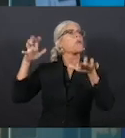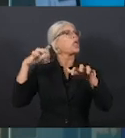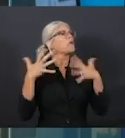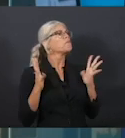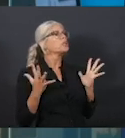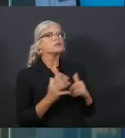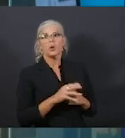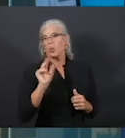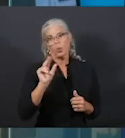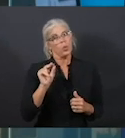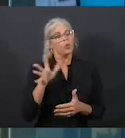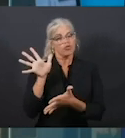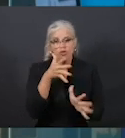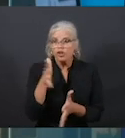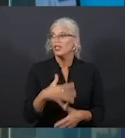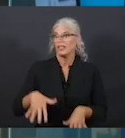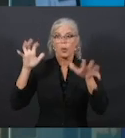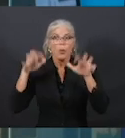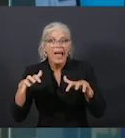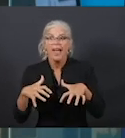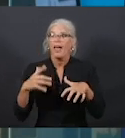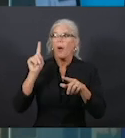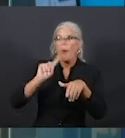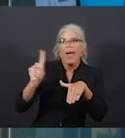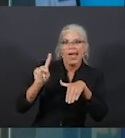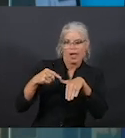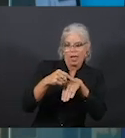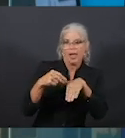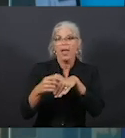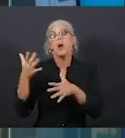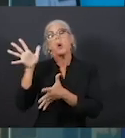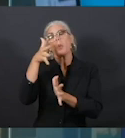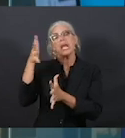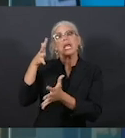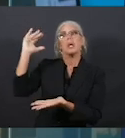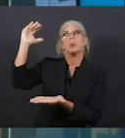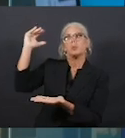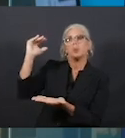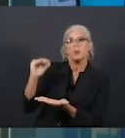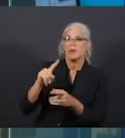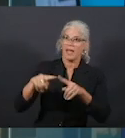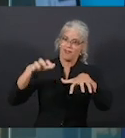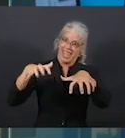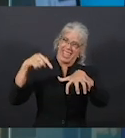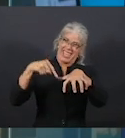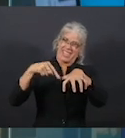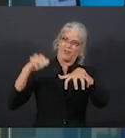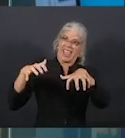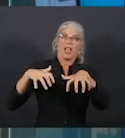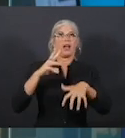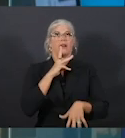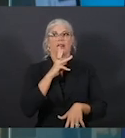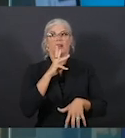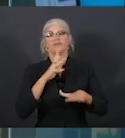pretty quickly once it makes landfall, and then we're going to be into a catastrophic rain situation where we have situations in Florida that